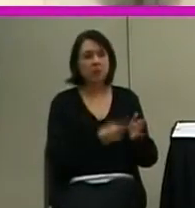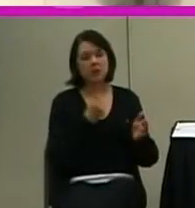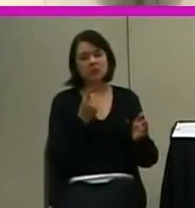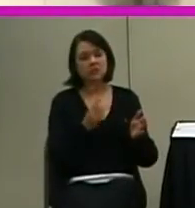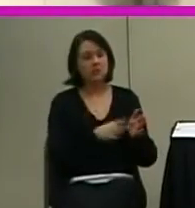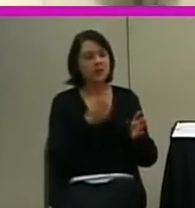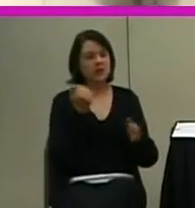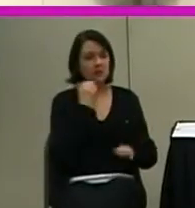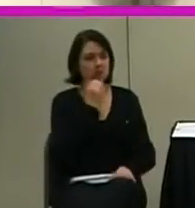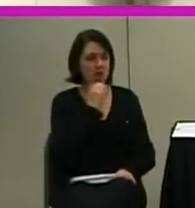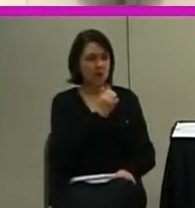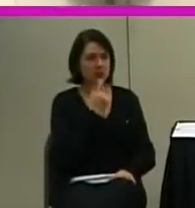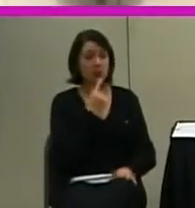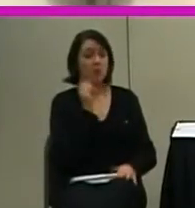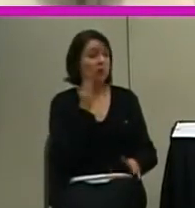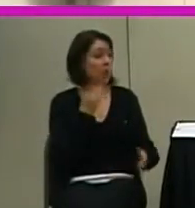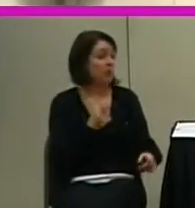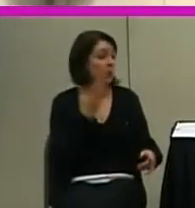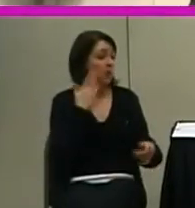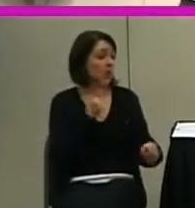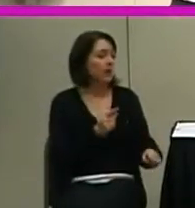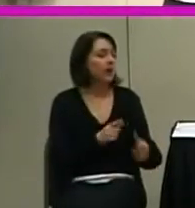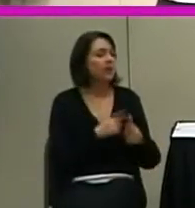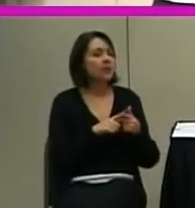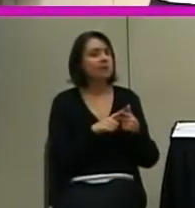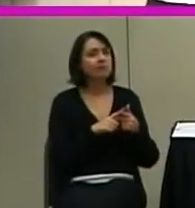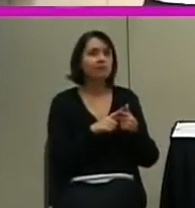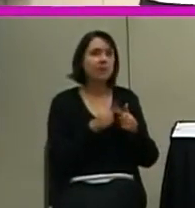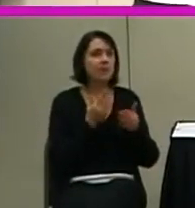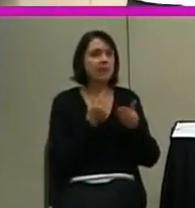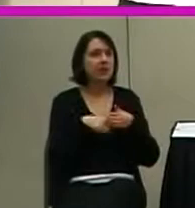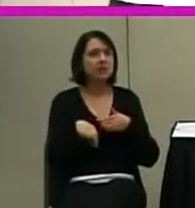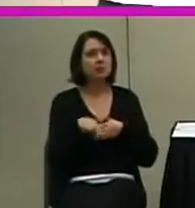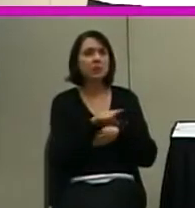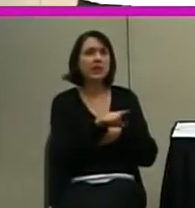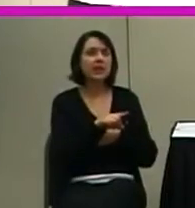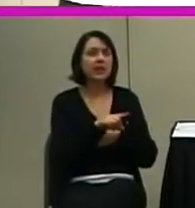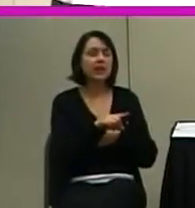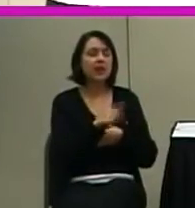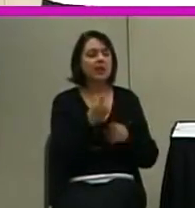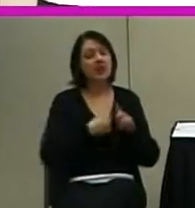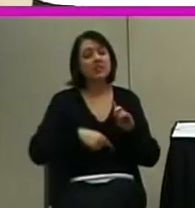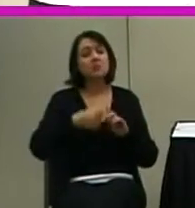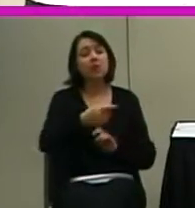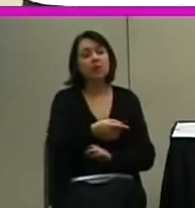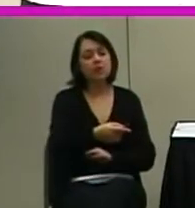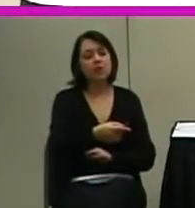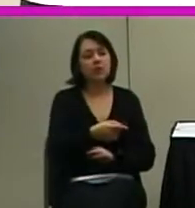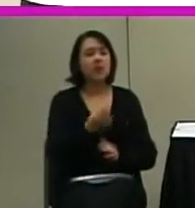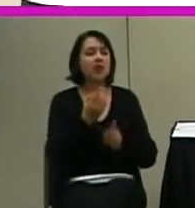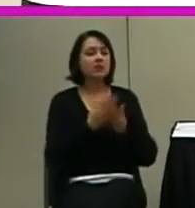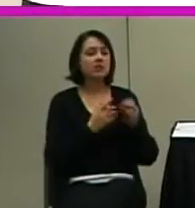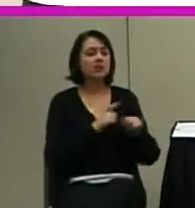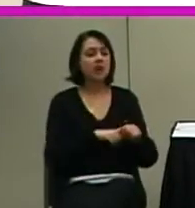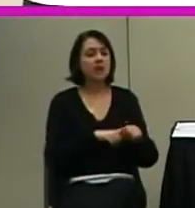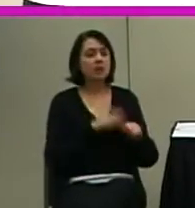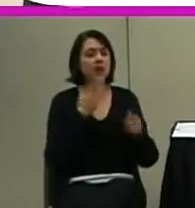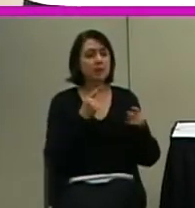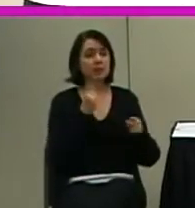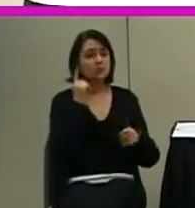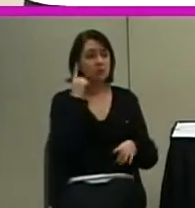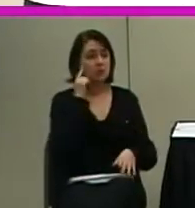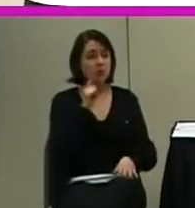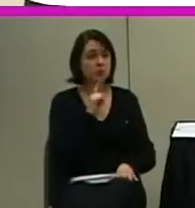day or twice a day. And then sometime in the next week or two, and then in the next month, well, at some point, it happens for